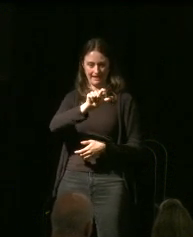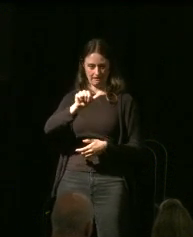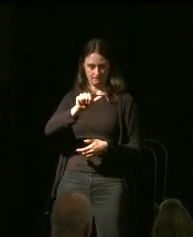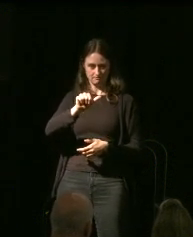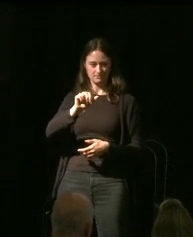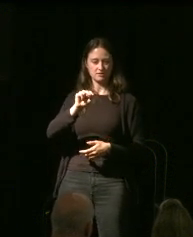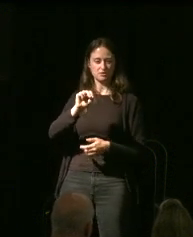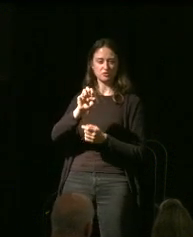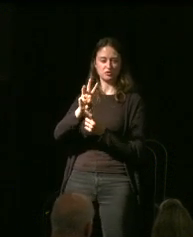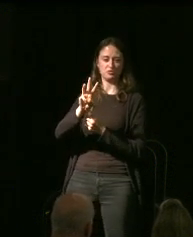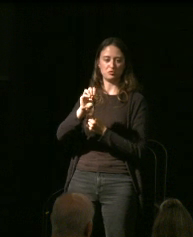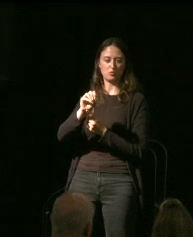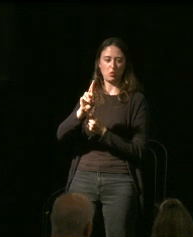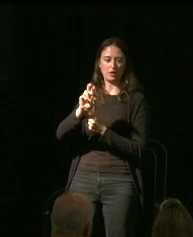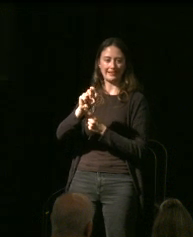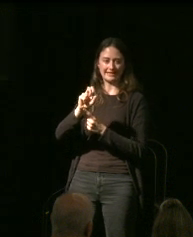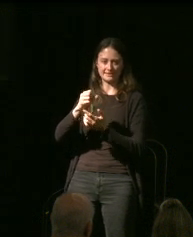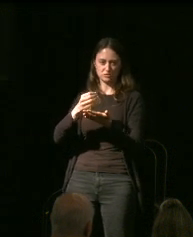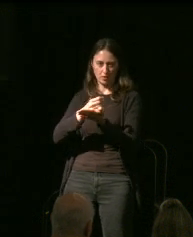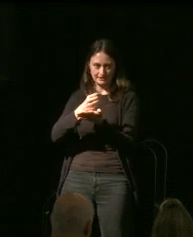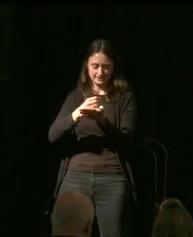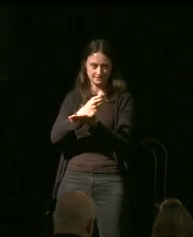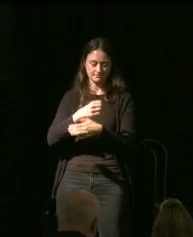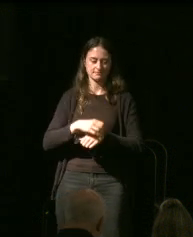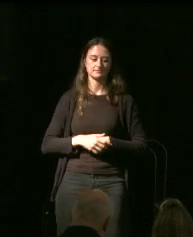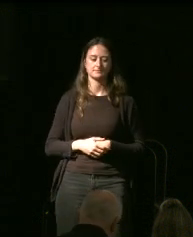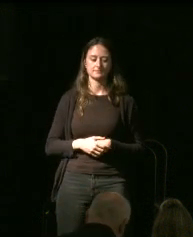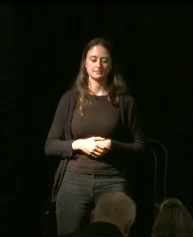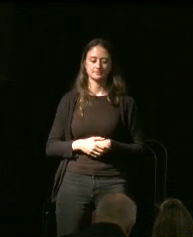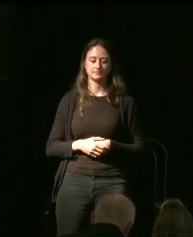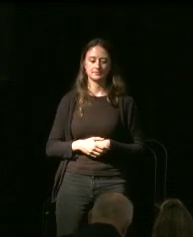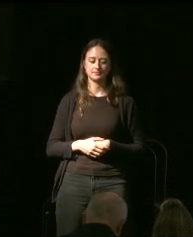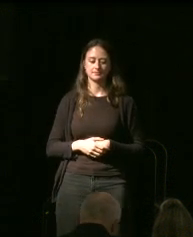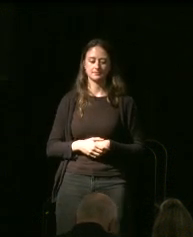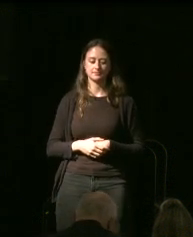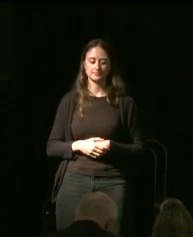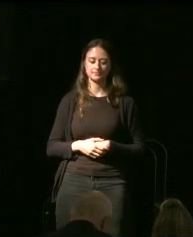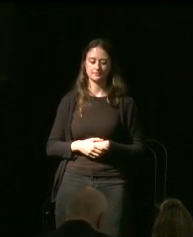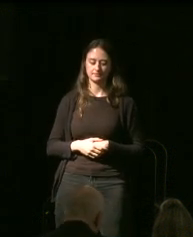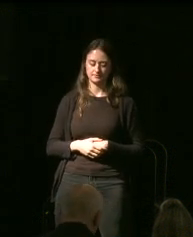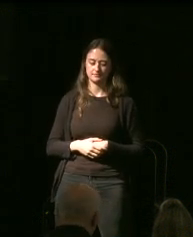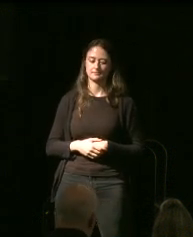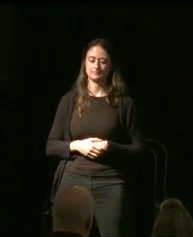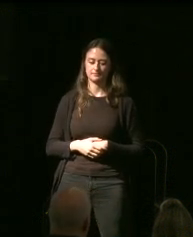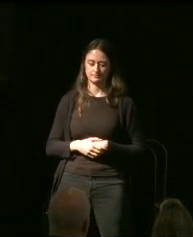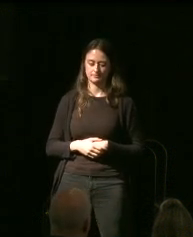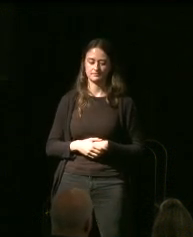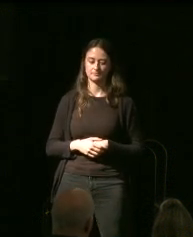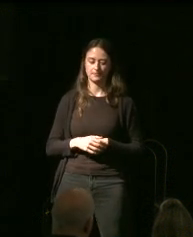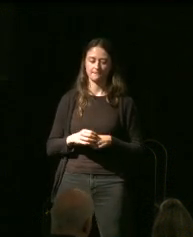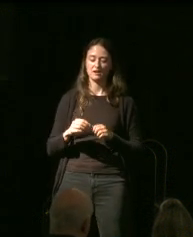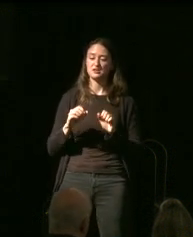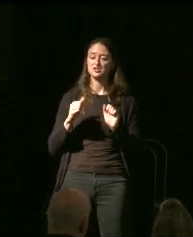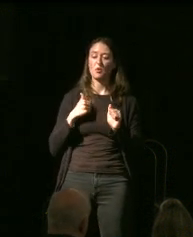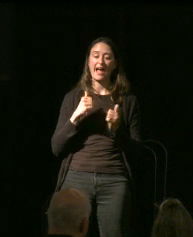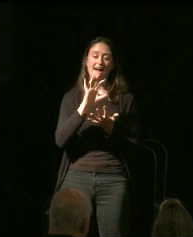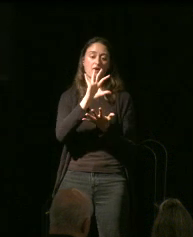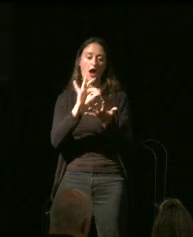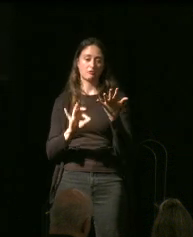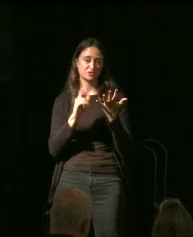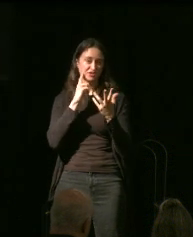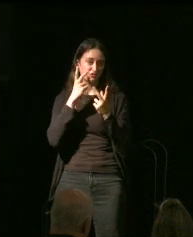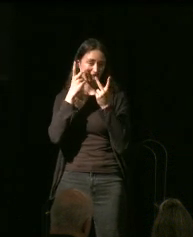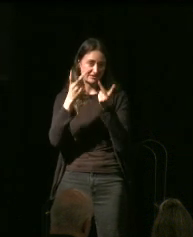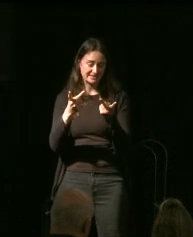and you can either do the study in 2 half-day visits with paid hotel overnight stay,